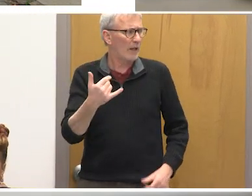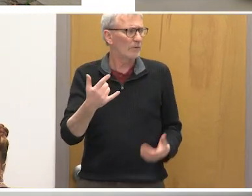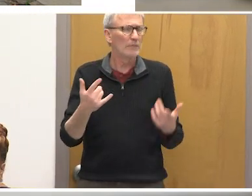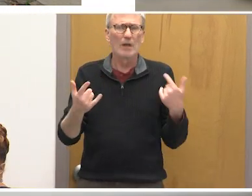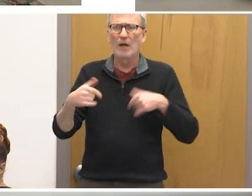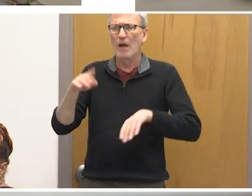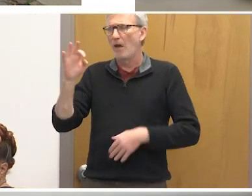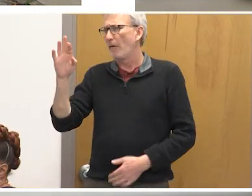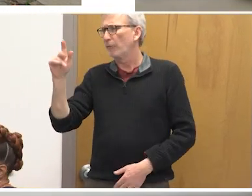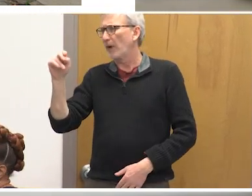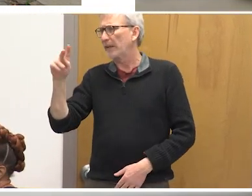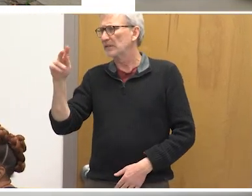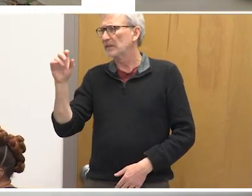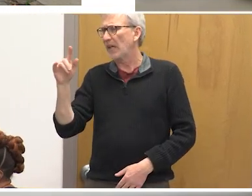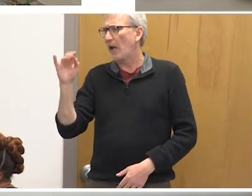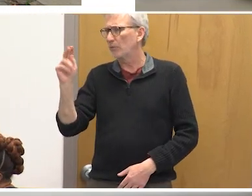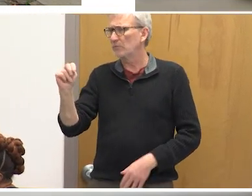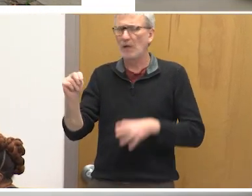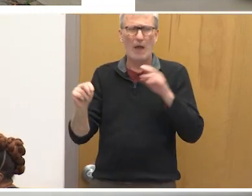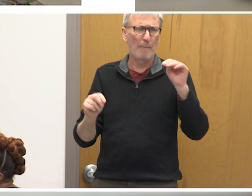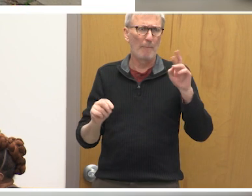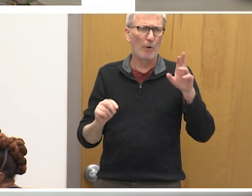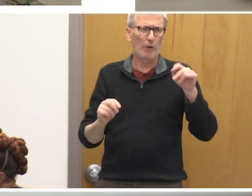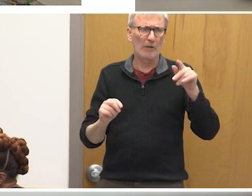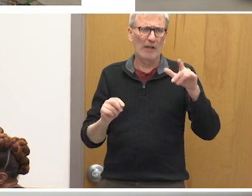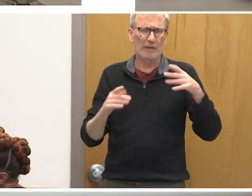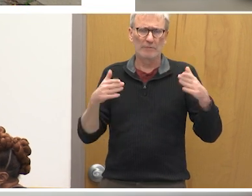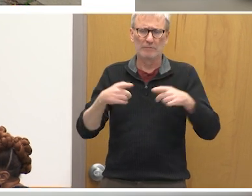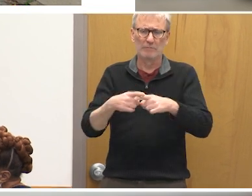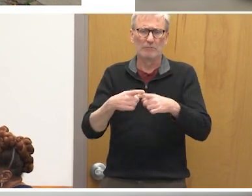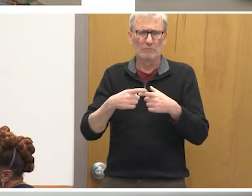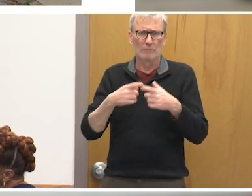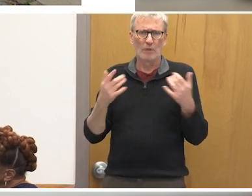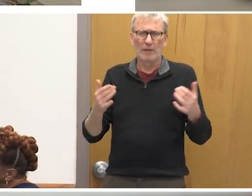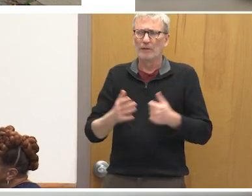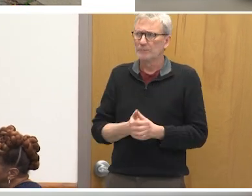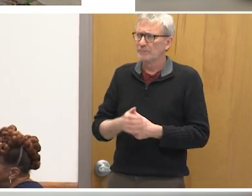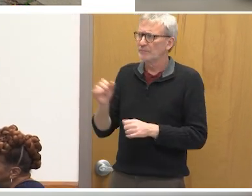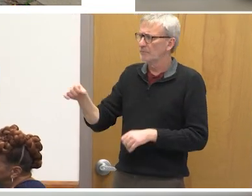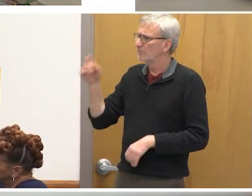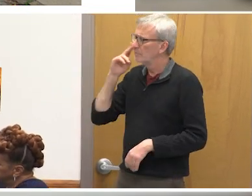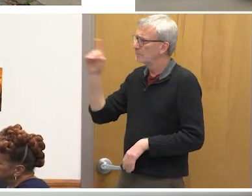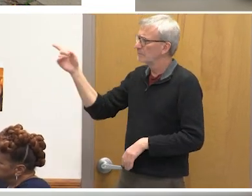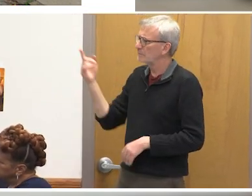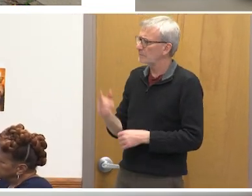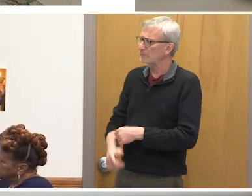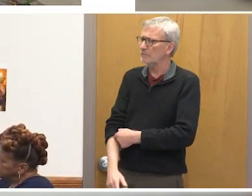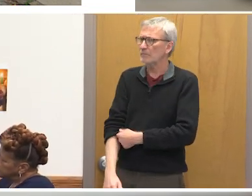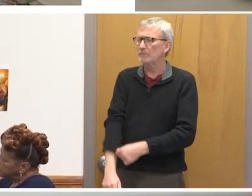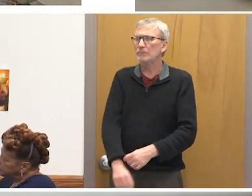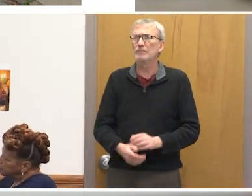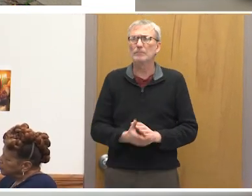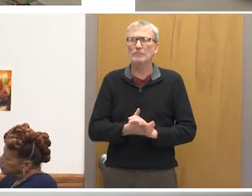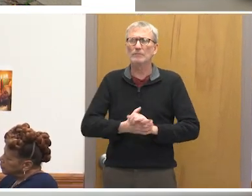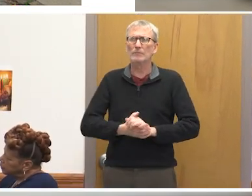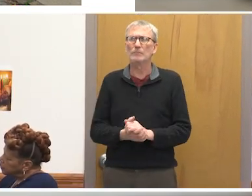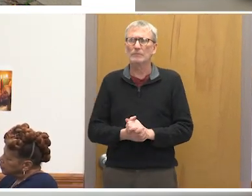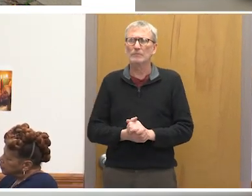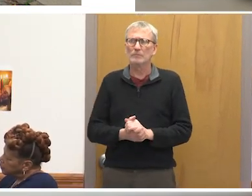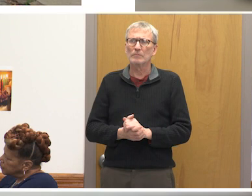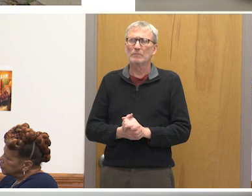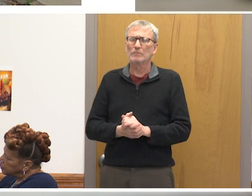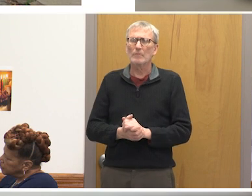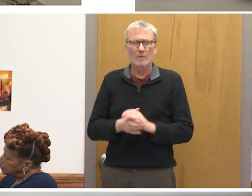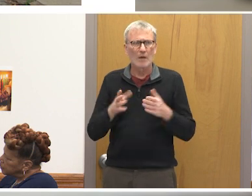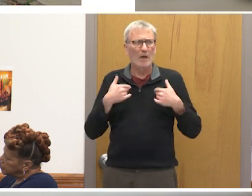and Mertland as it is today. And as you can see, our traffic signal infrastructure is quite aged.